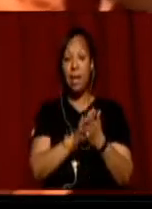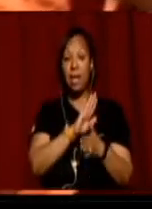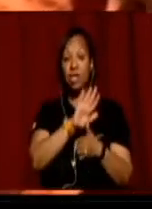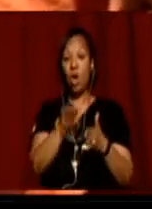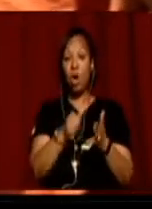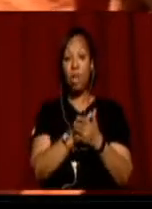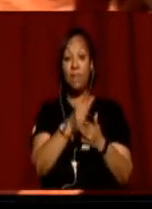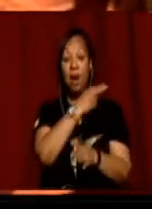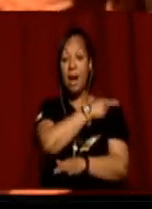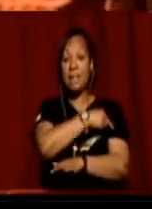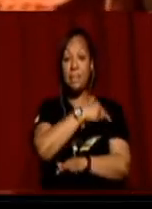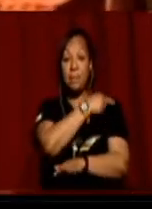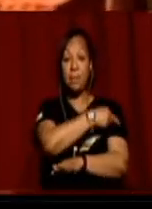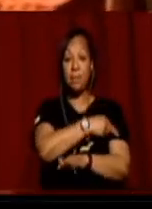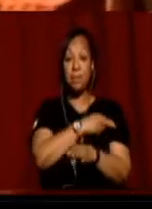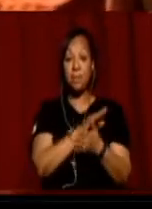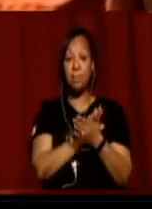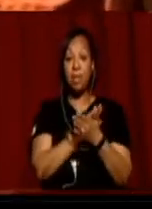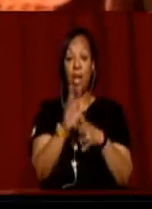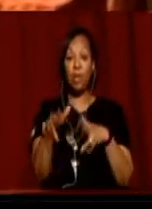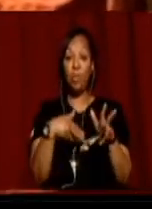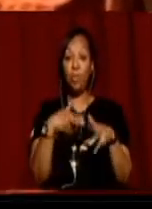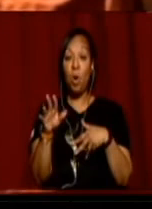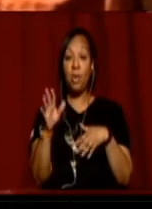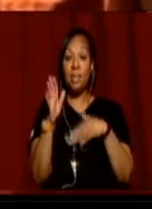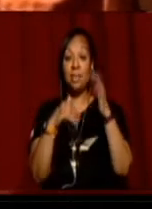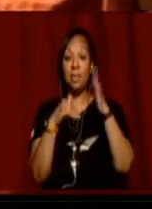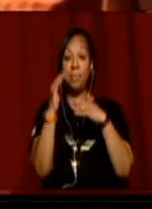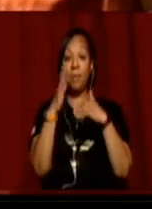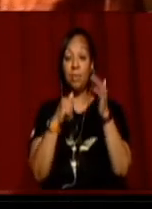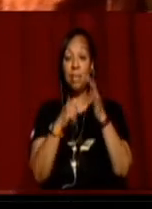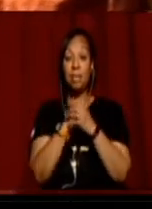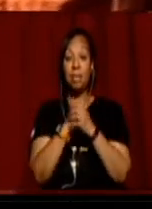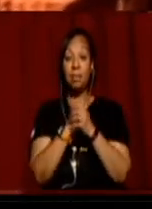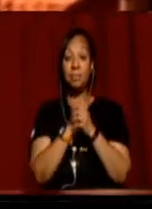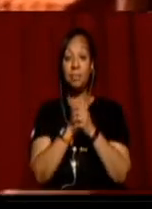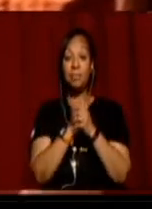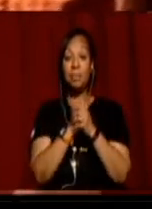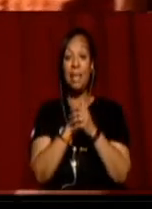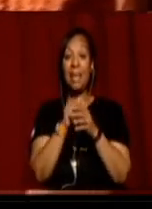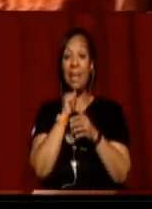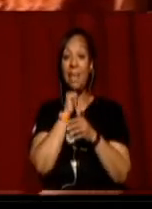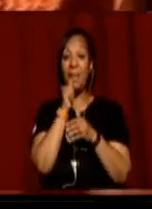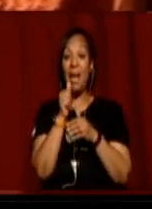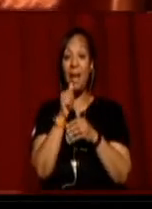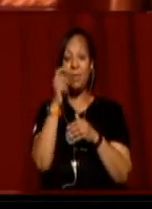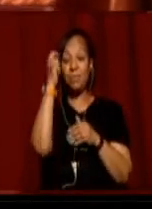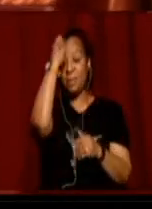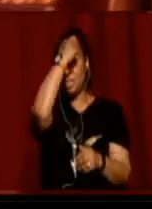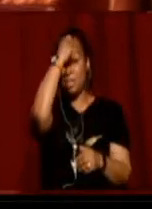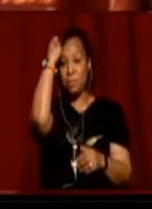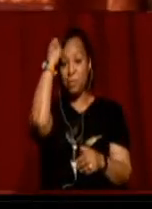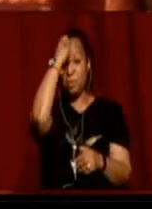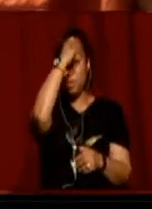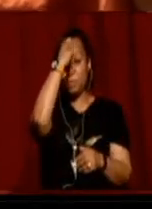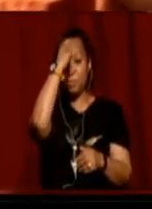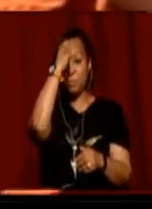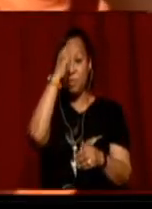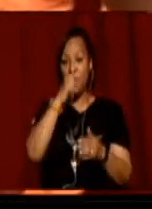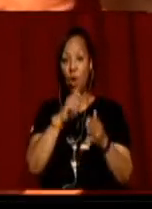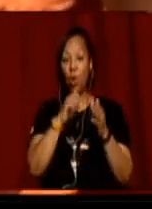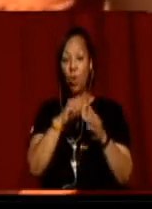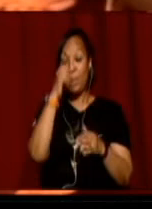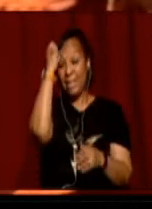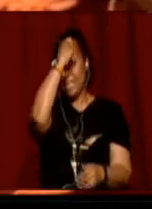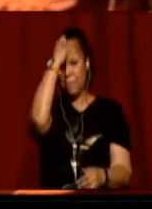of our hospitals. When you walk in the building, you get screened with, if not with a temperature check, at the very least with a symptom